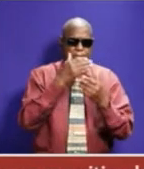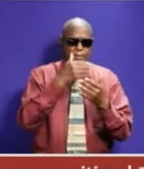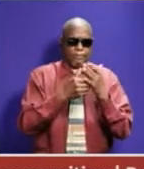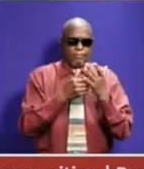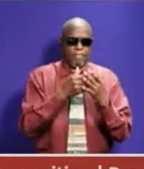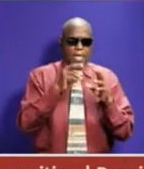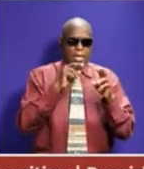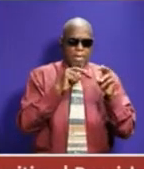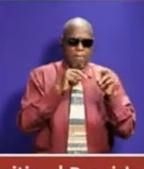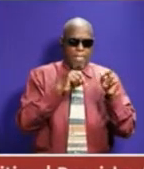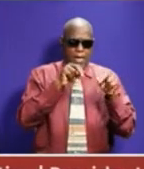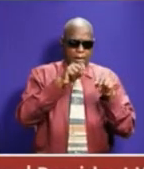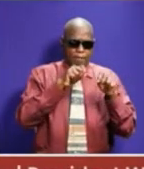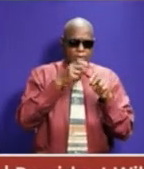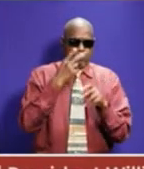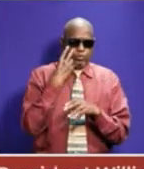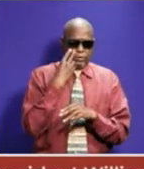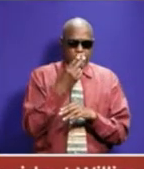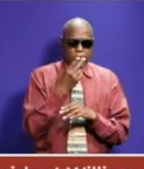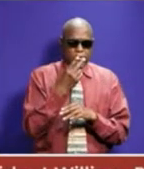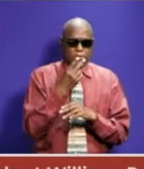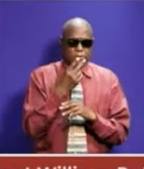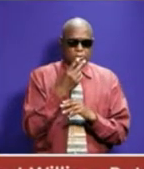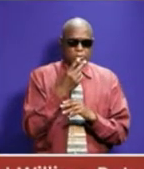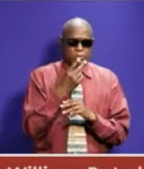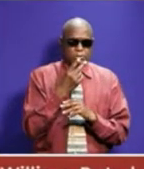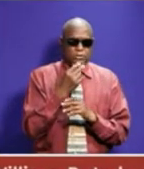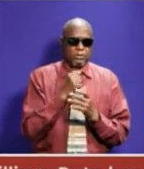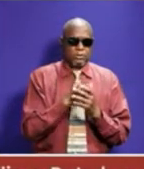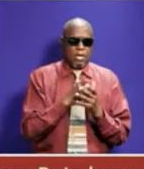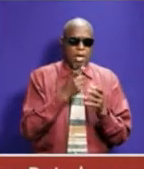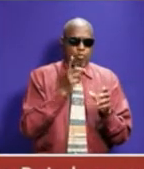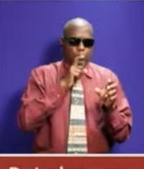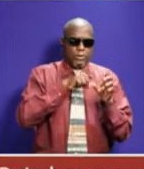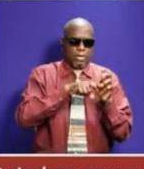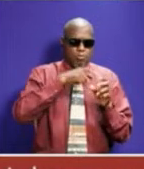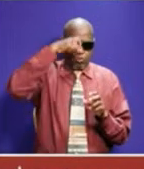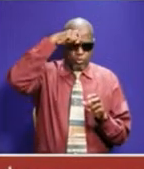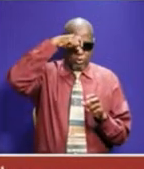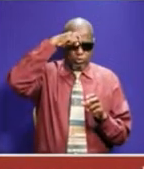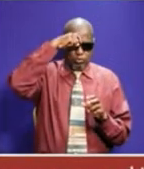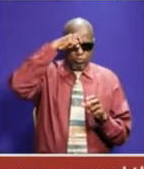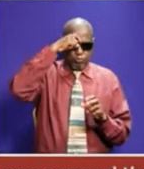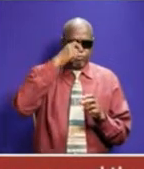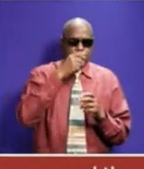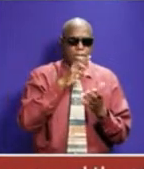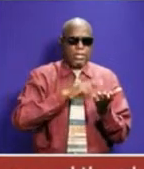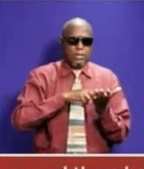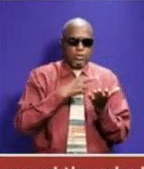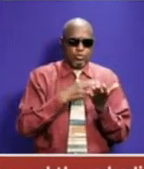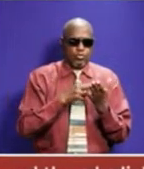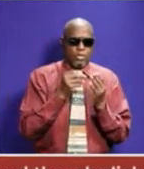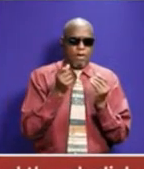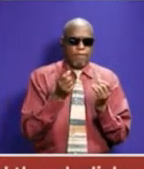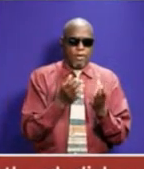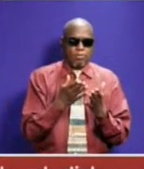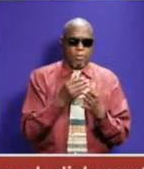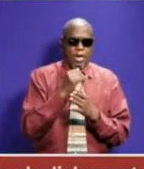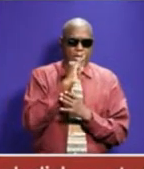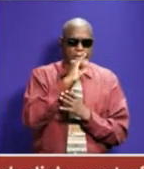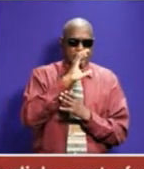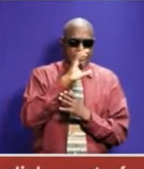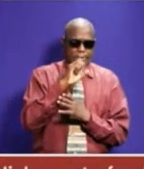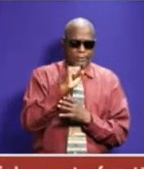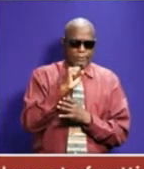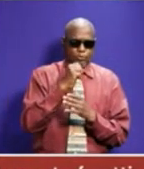governance. I will be keen to see how we'll be able to tap into the wisdom and the knowledge and the resources available at ICS